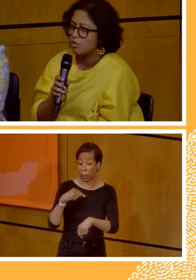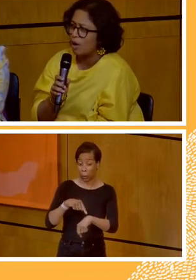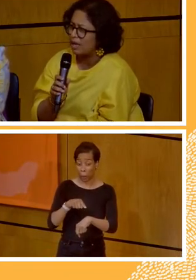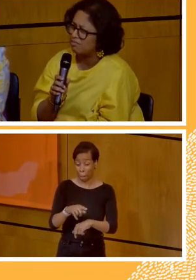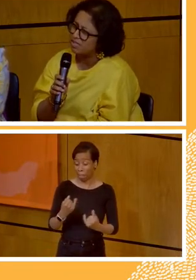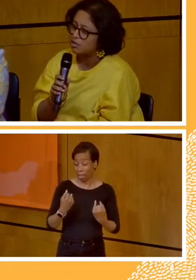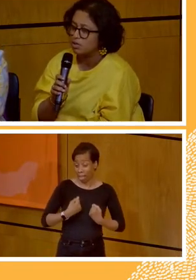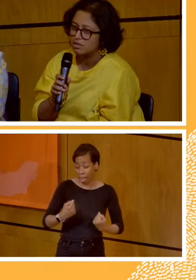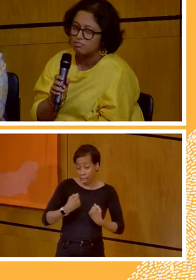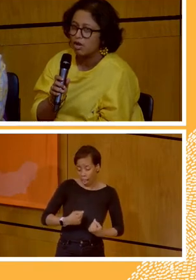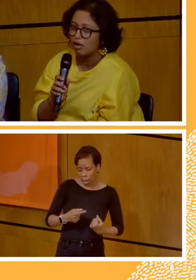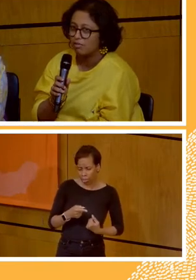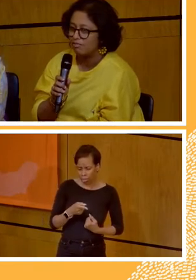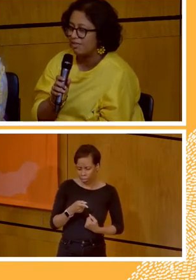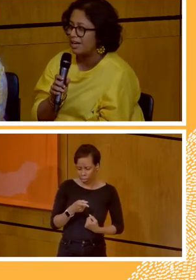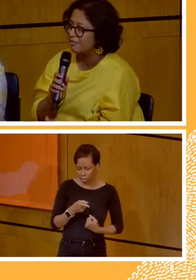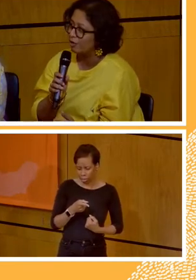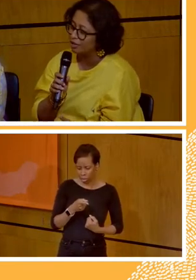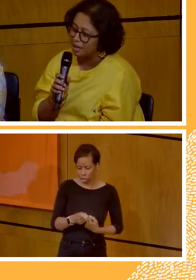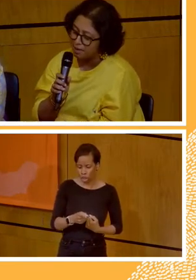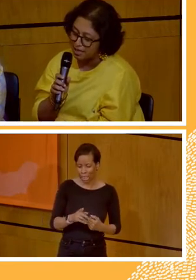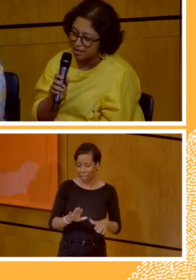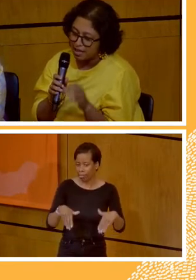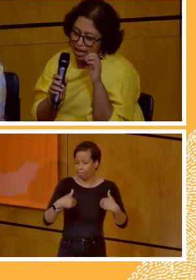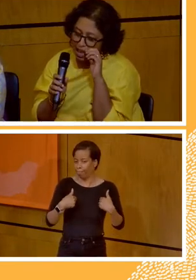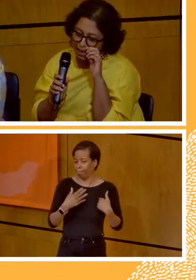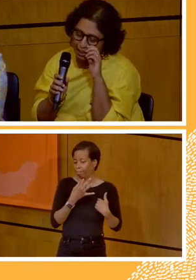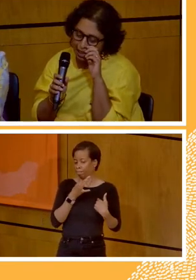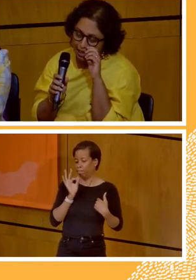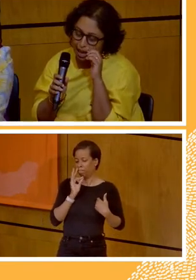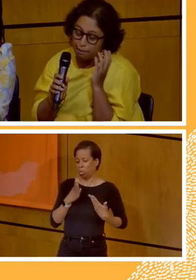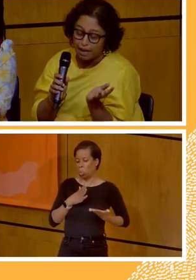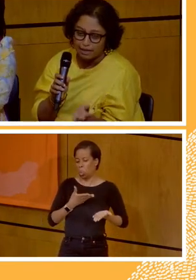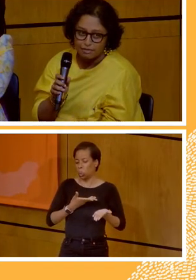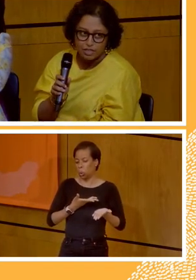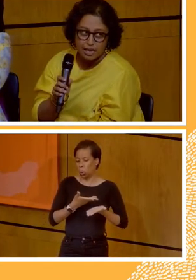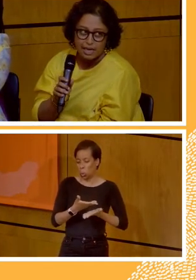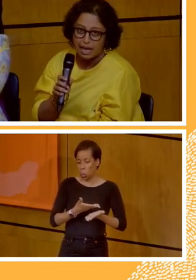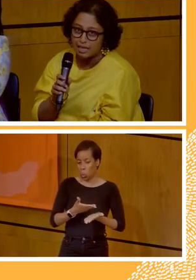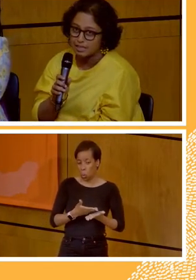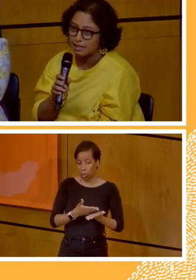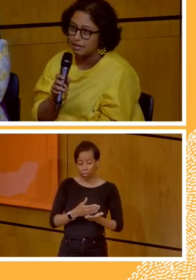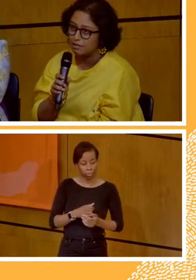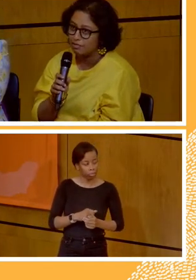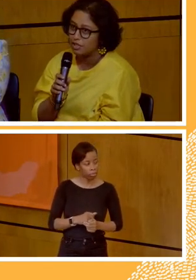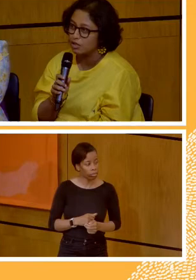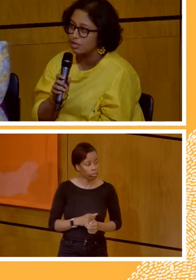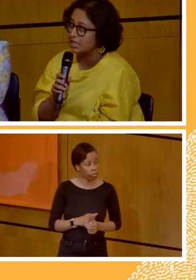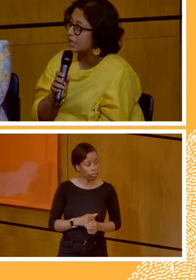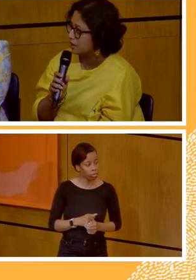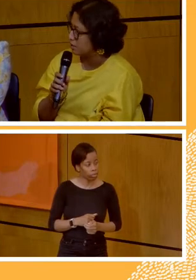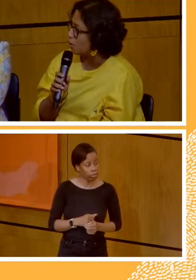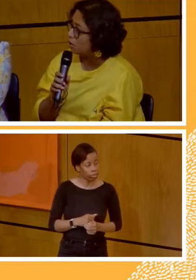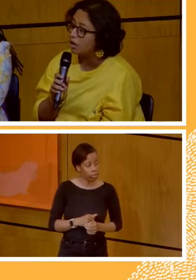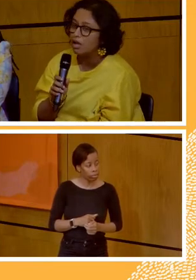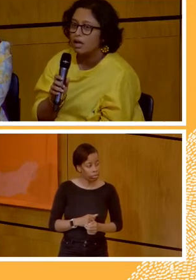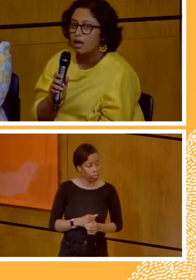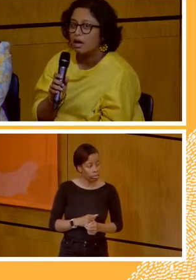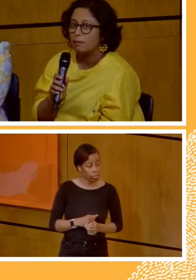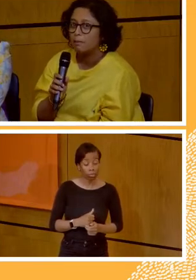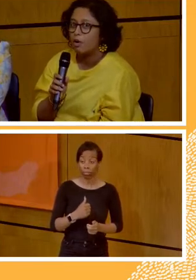and she was not very forthcoming. And then our partner Vishala asked her if she could sing the